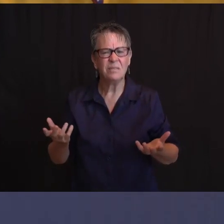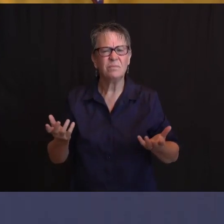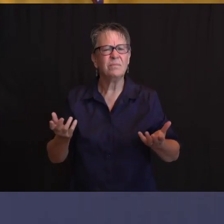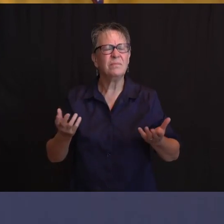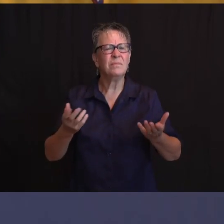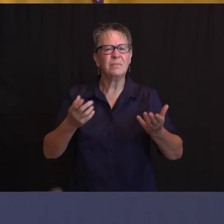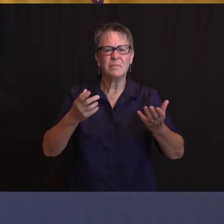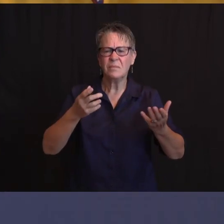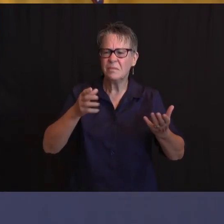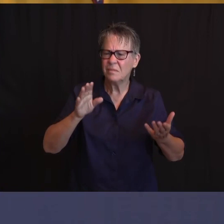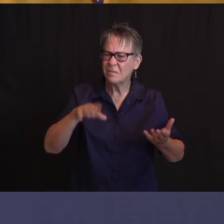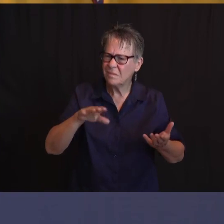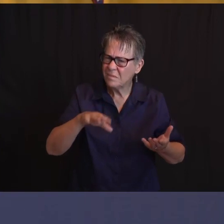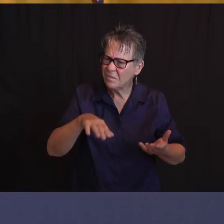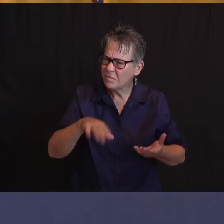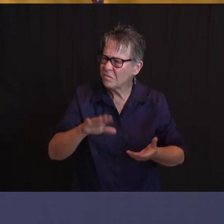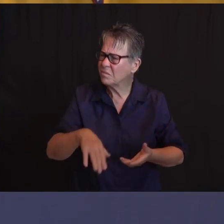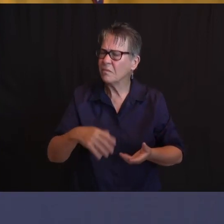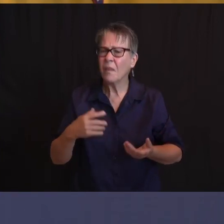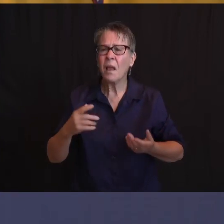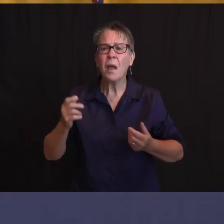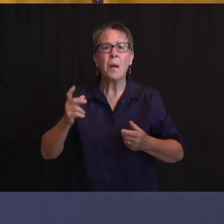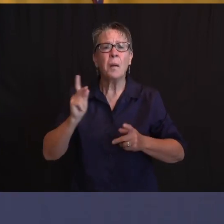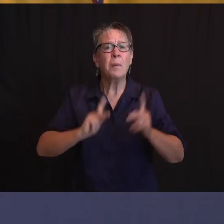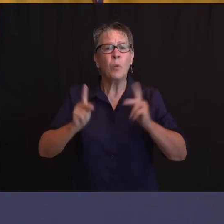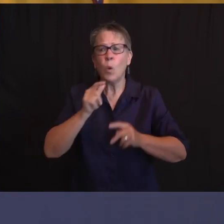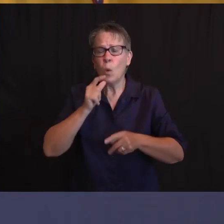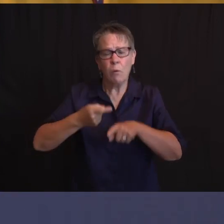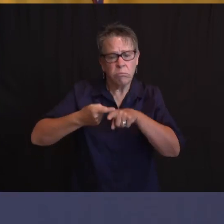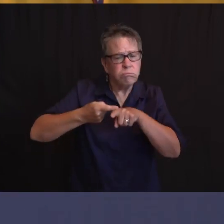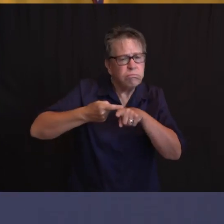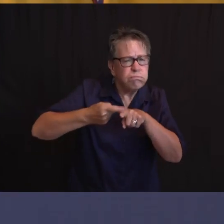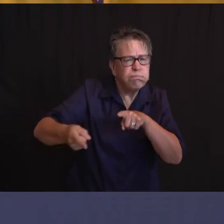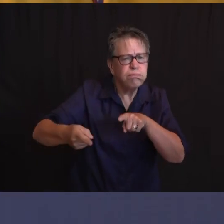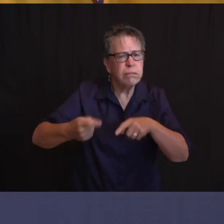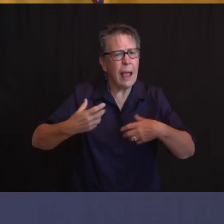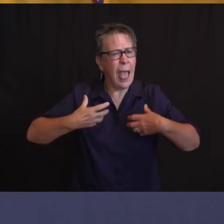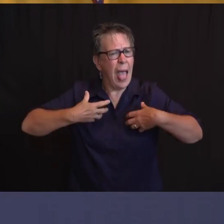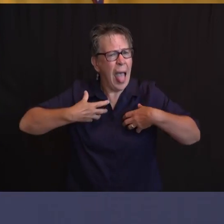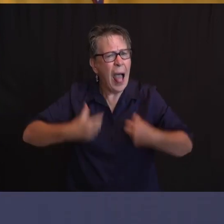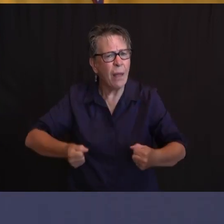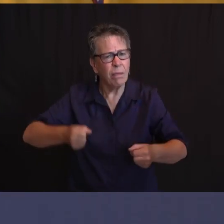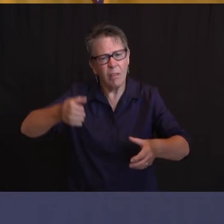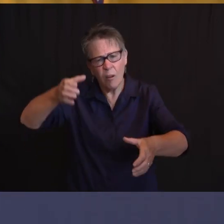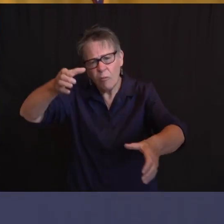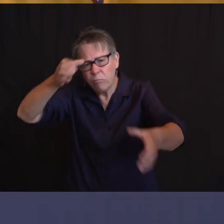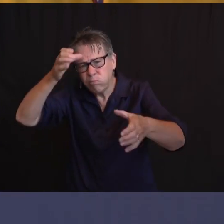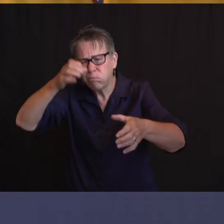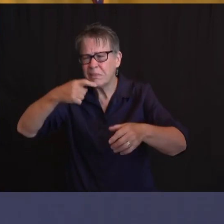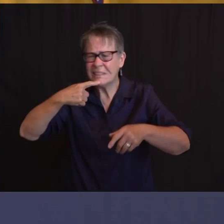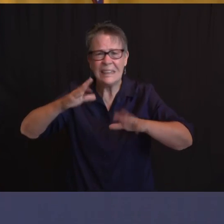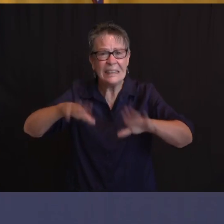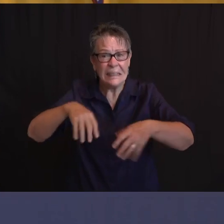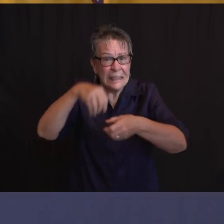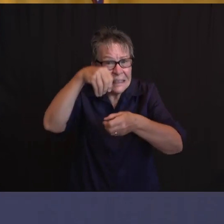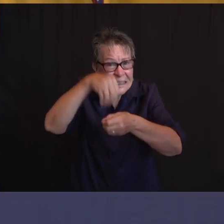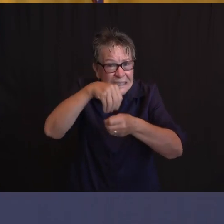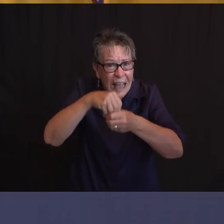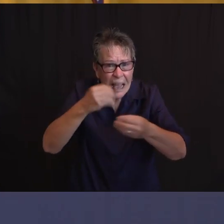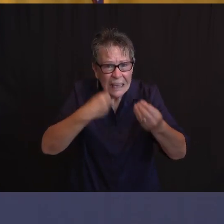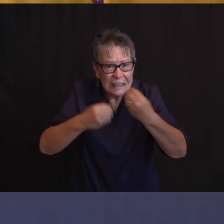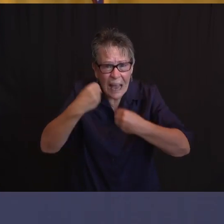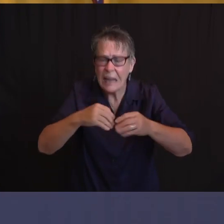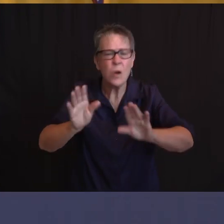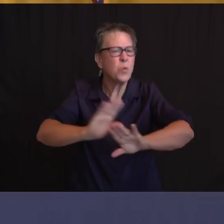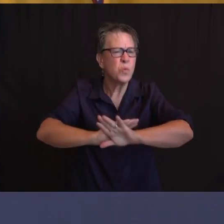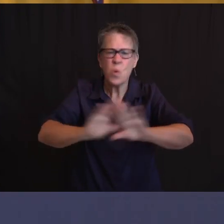saying indoor stuff is really a lot more complicated. There's no other good reason. Why would we sit on this? There's no darn reason why